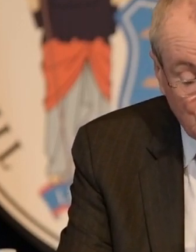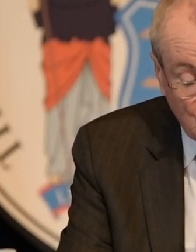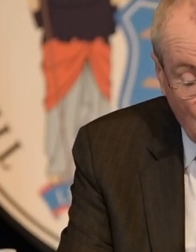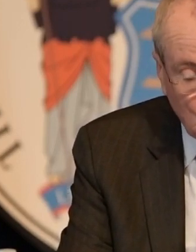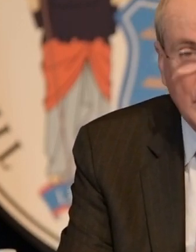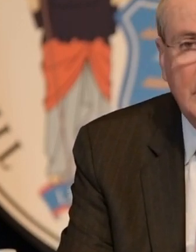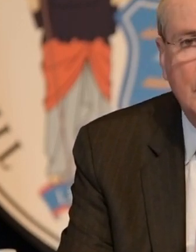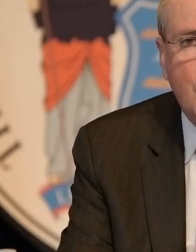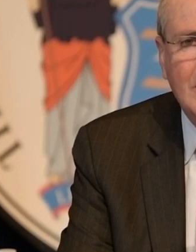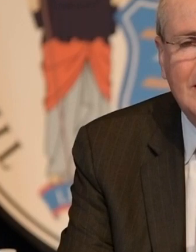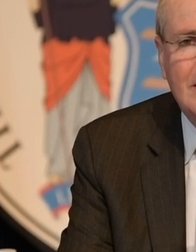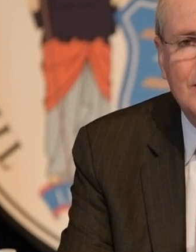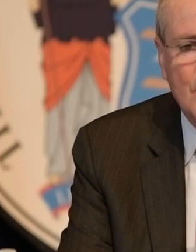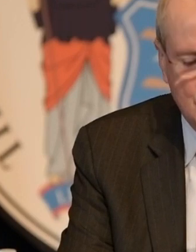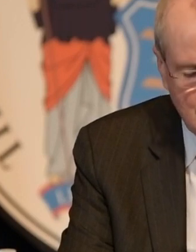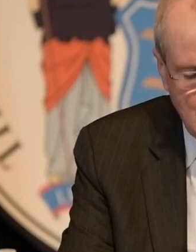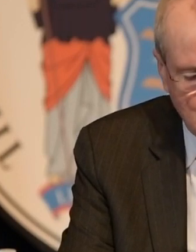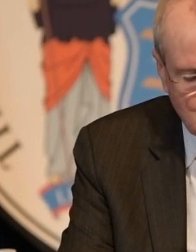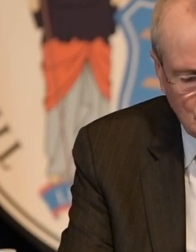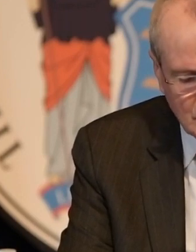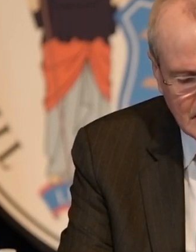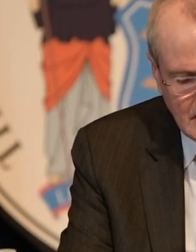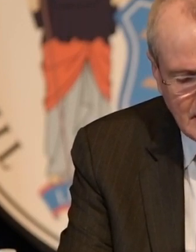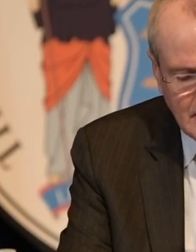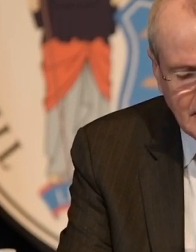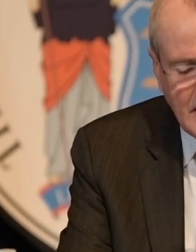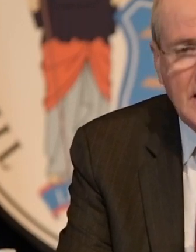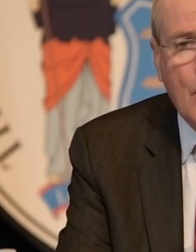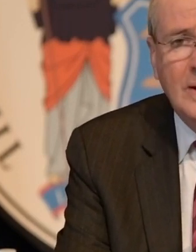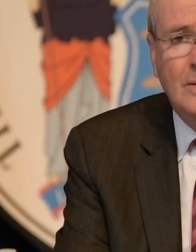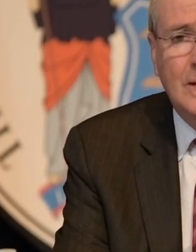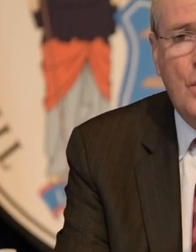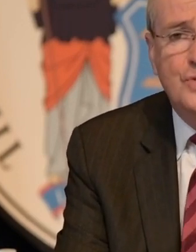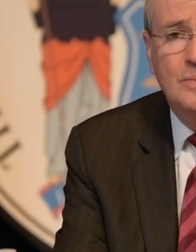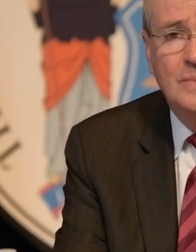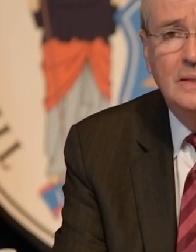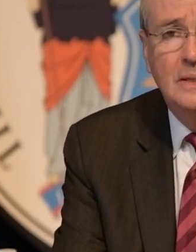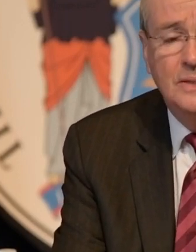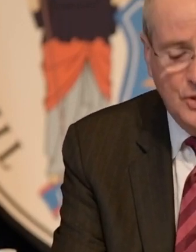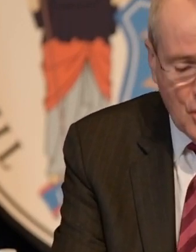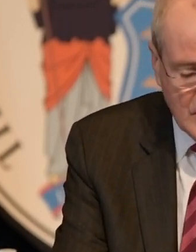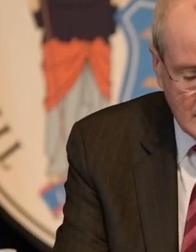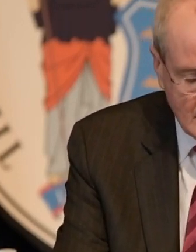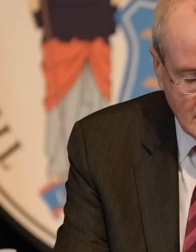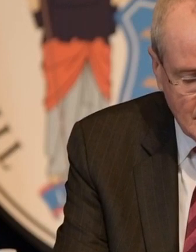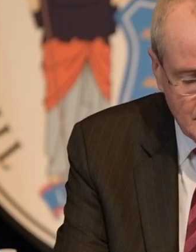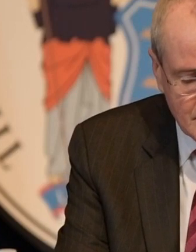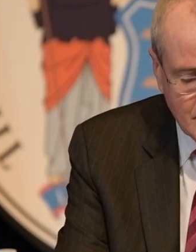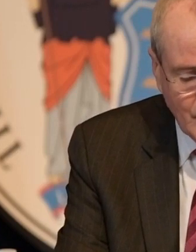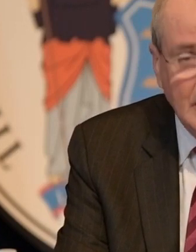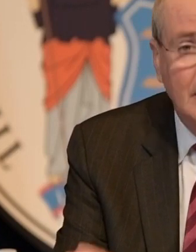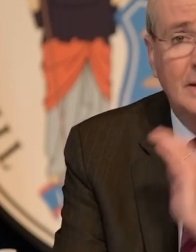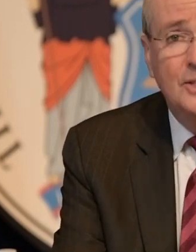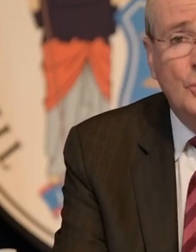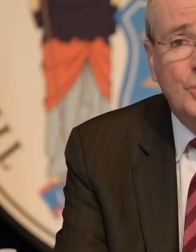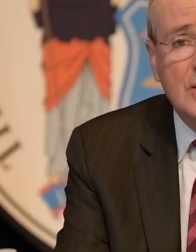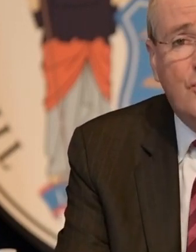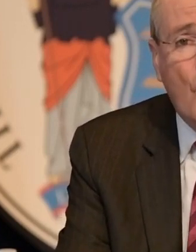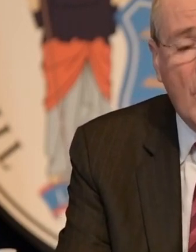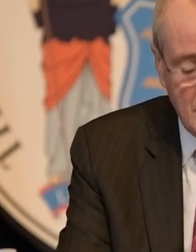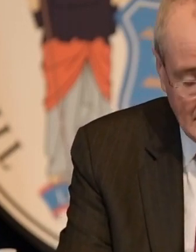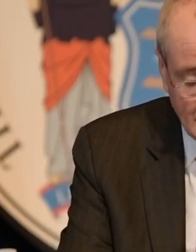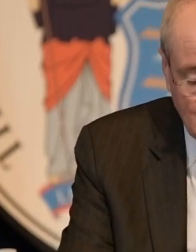is only 26 years old, and yet we nearly lost him to COVID-19. Don't